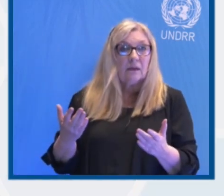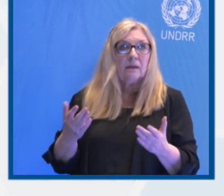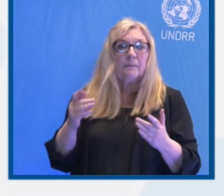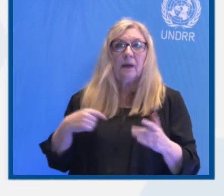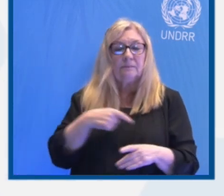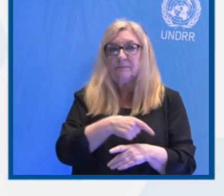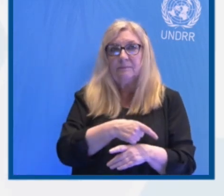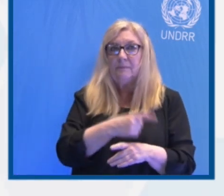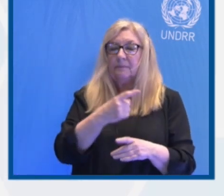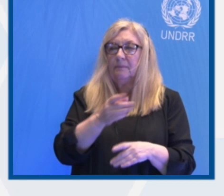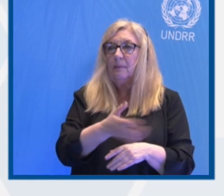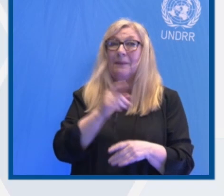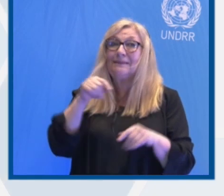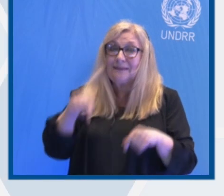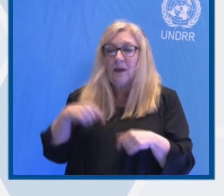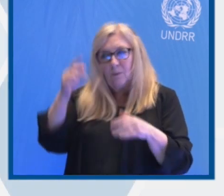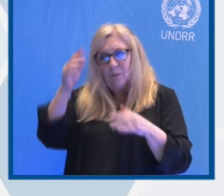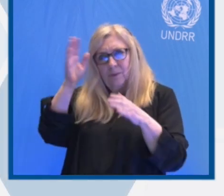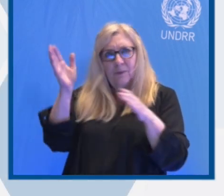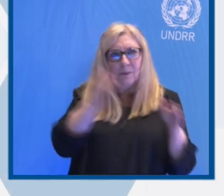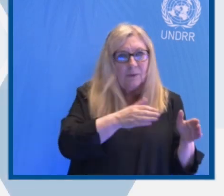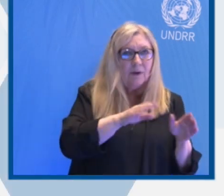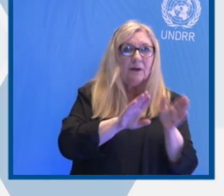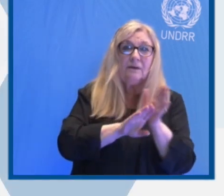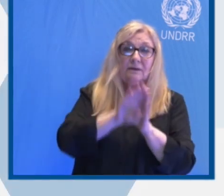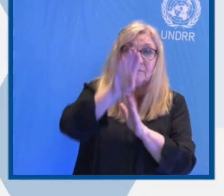as a result of that to improve in the future.